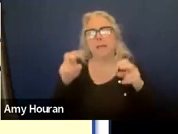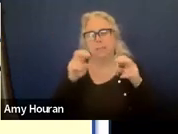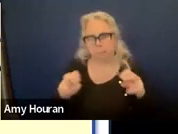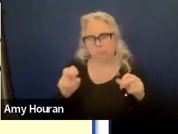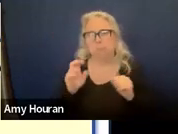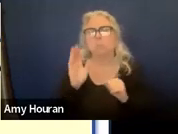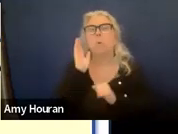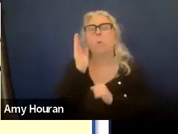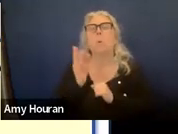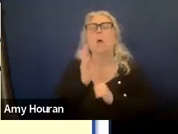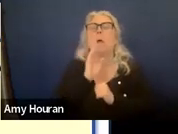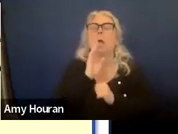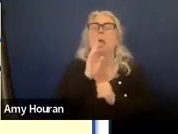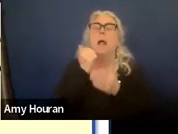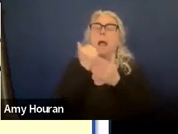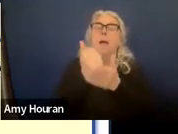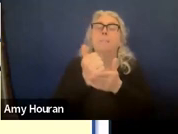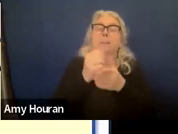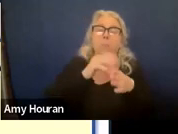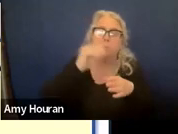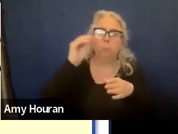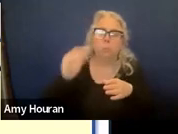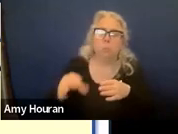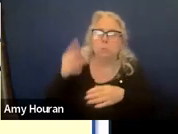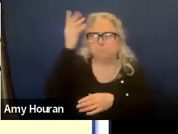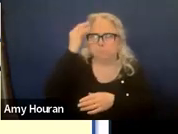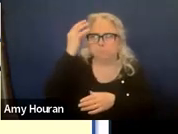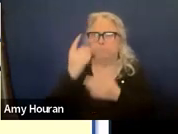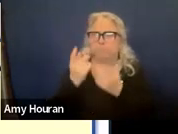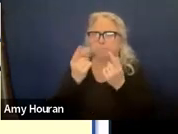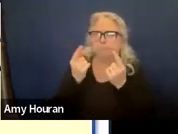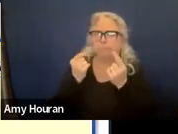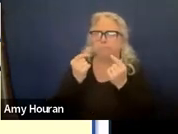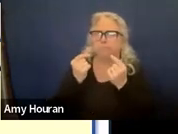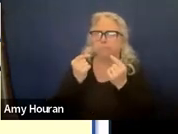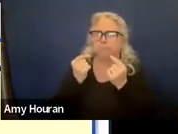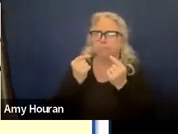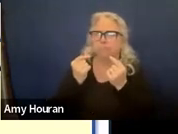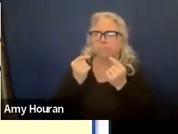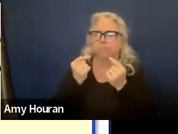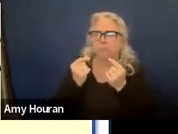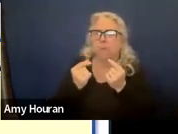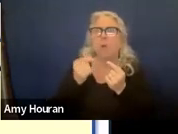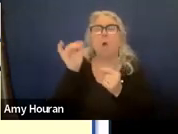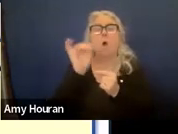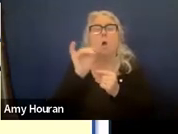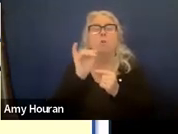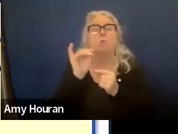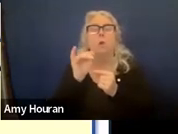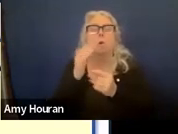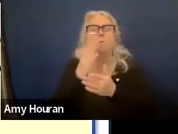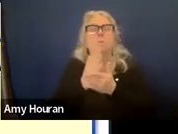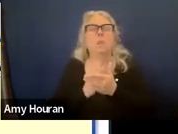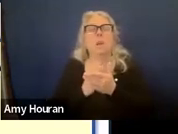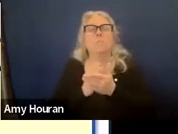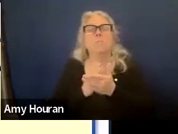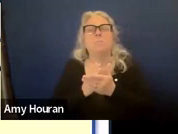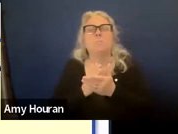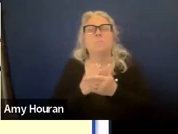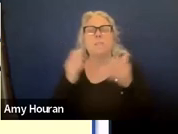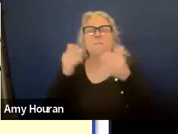really help the student kind of think about what they want to do, but it's also might move them away from some things.